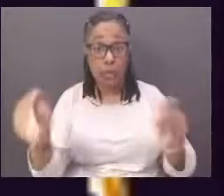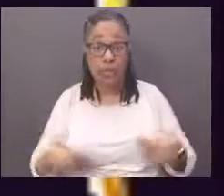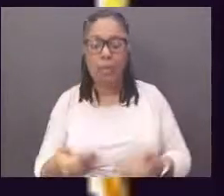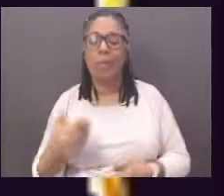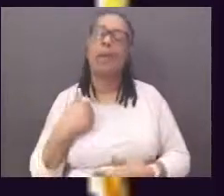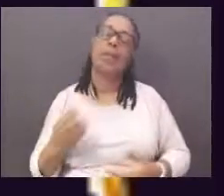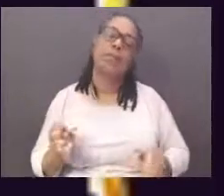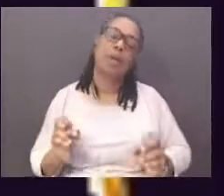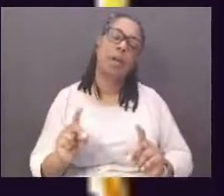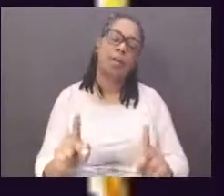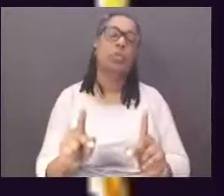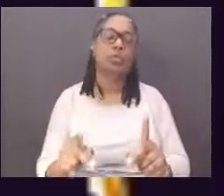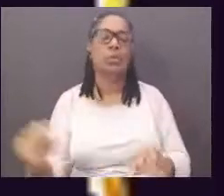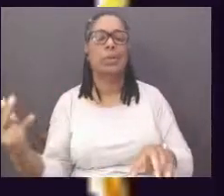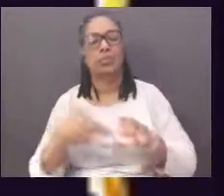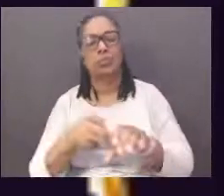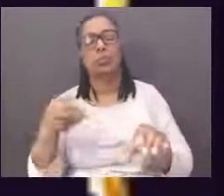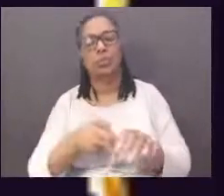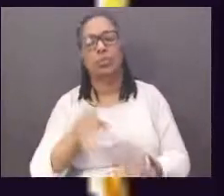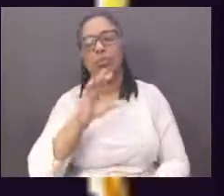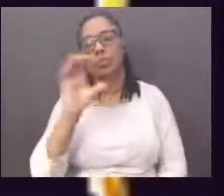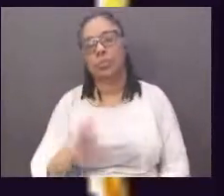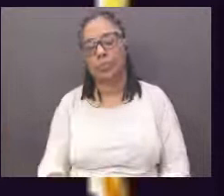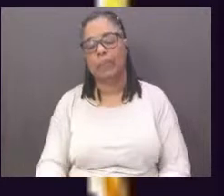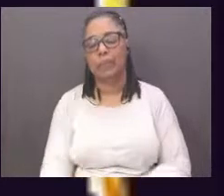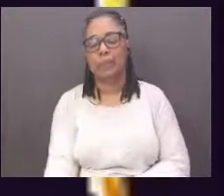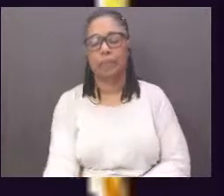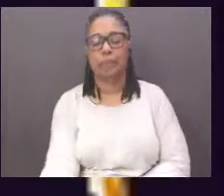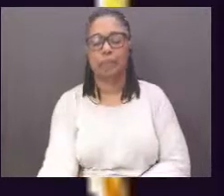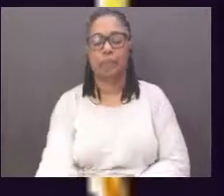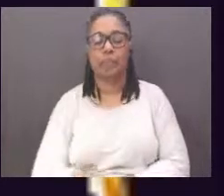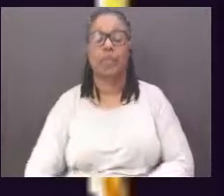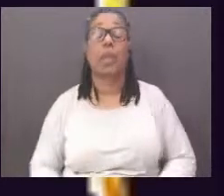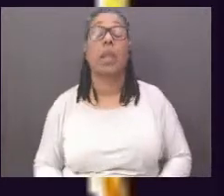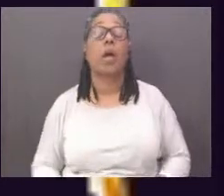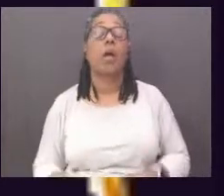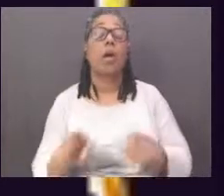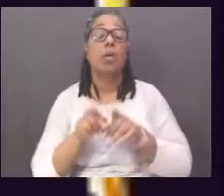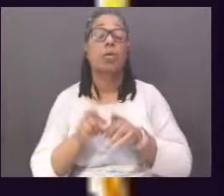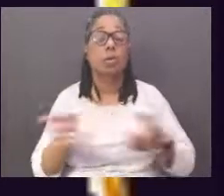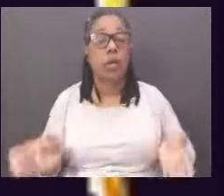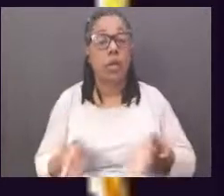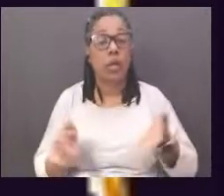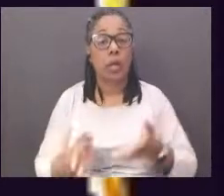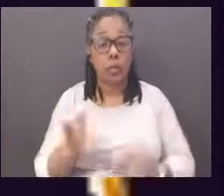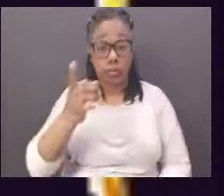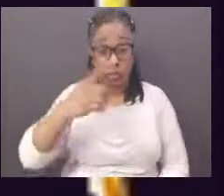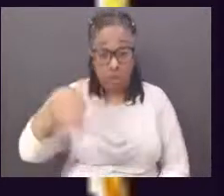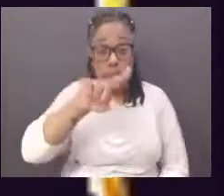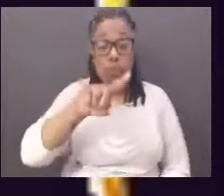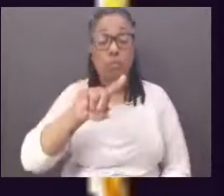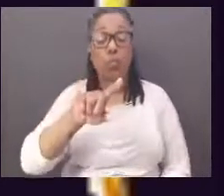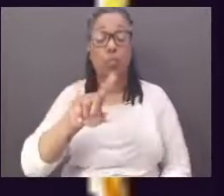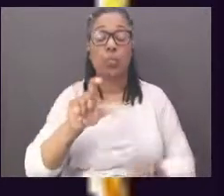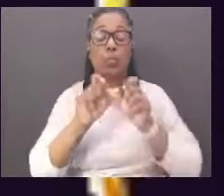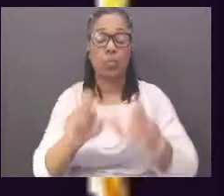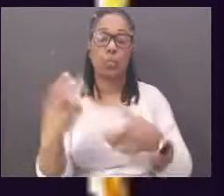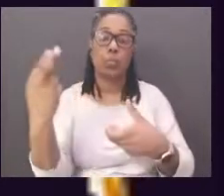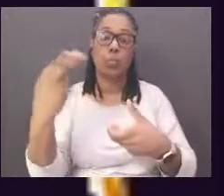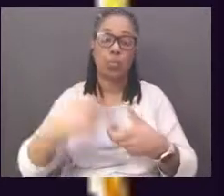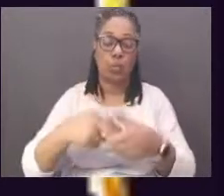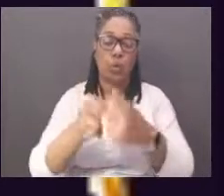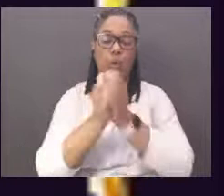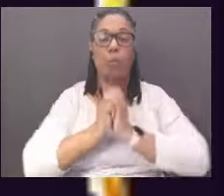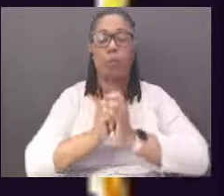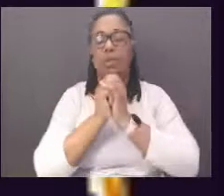our stream. And we encourage you as well to continue to participate into worship in every way